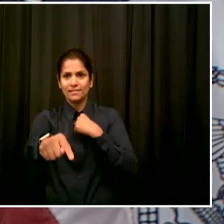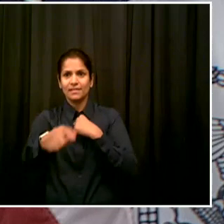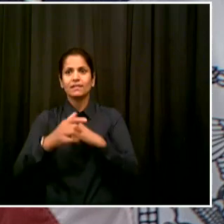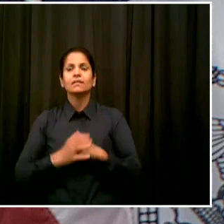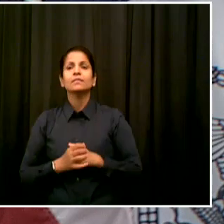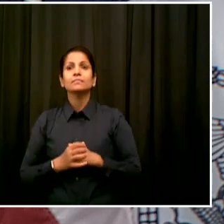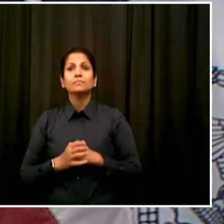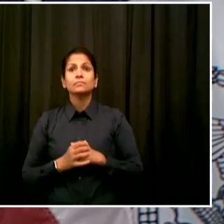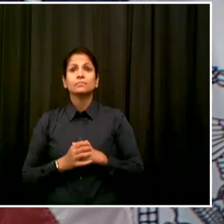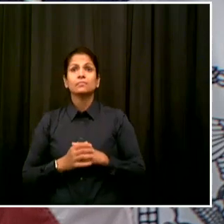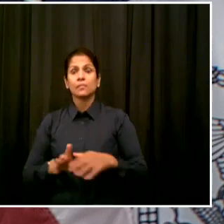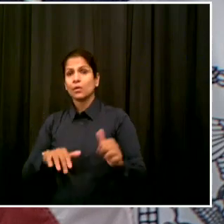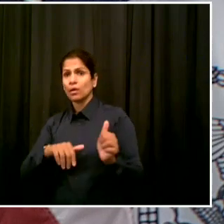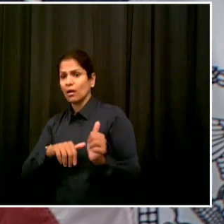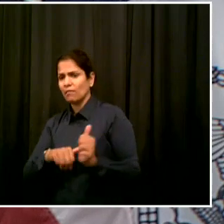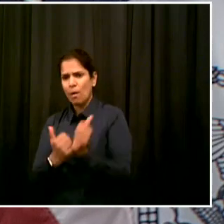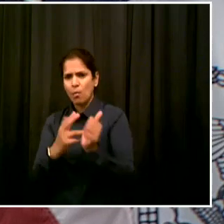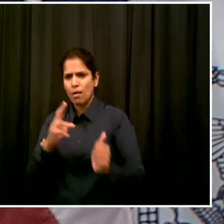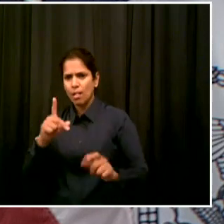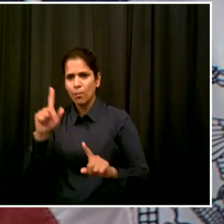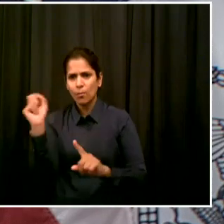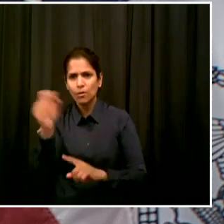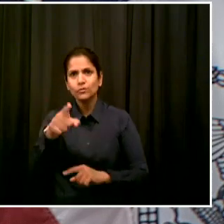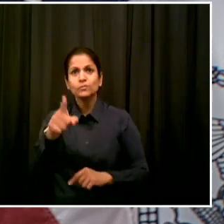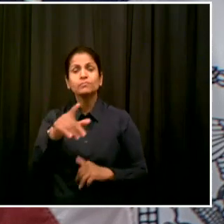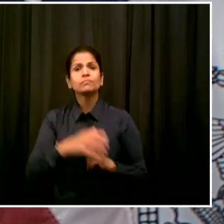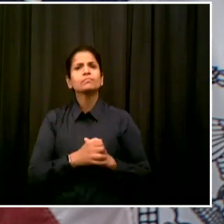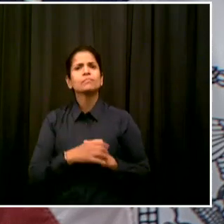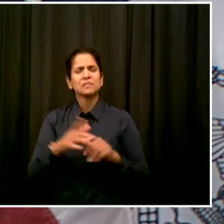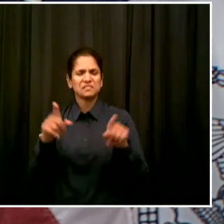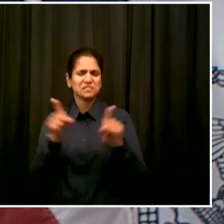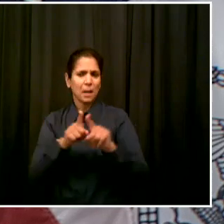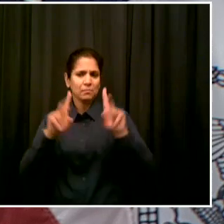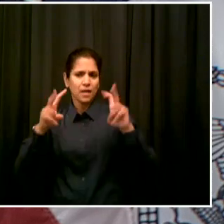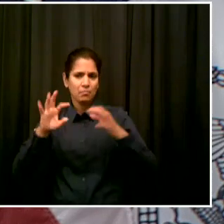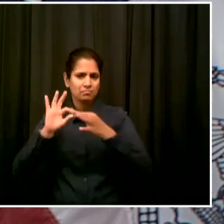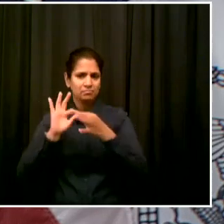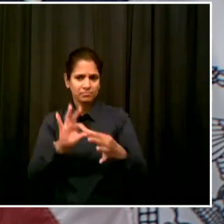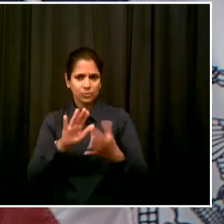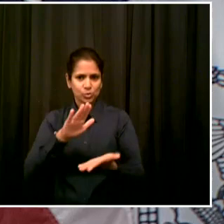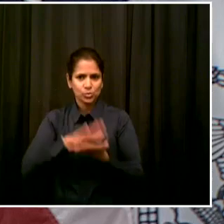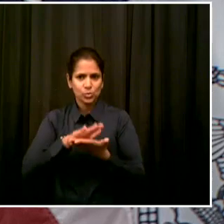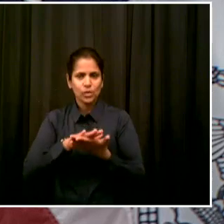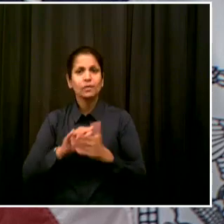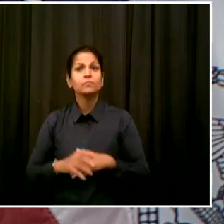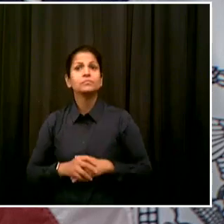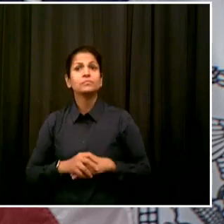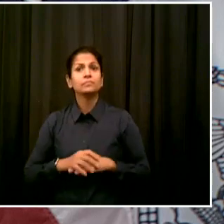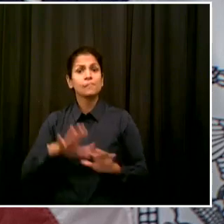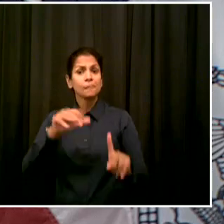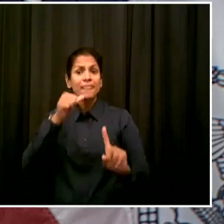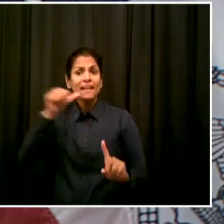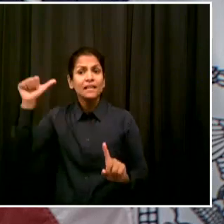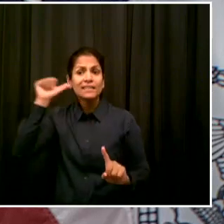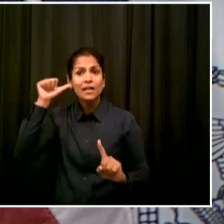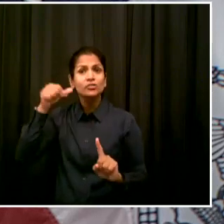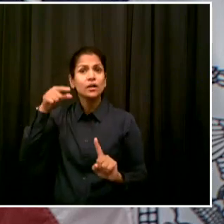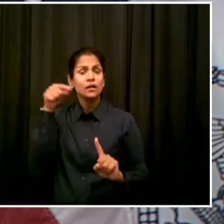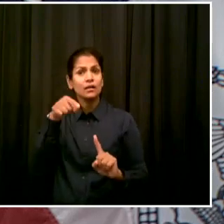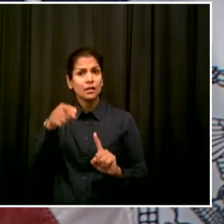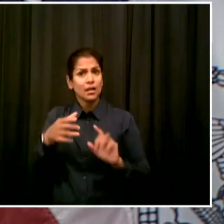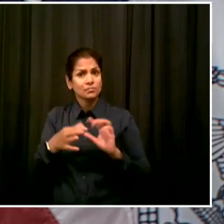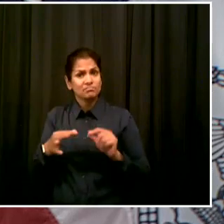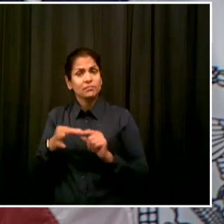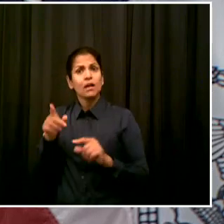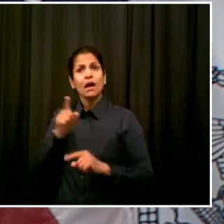So it was indicated yesterday that some children will be going to school 1 day